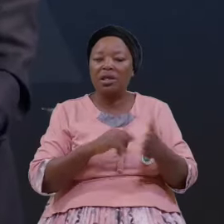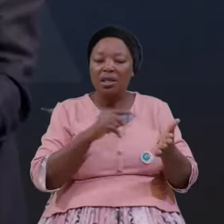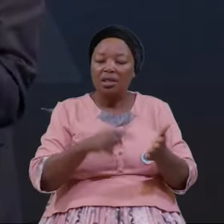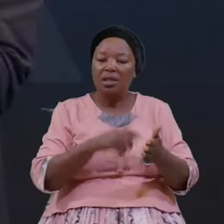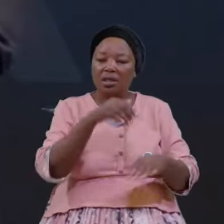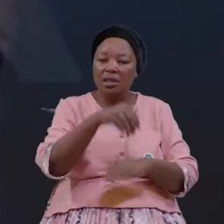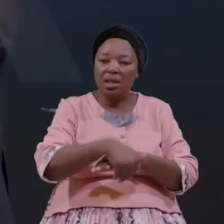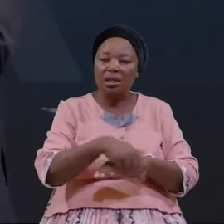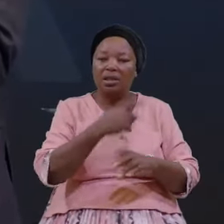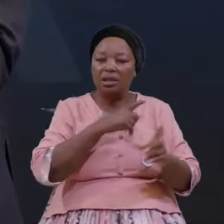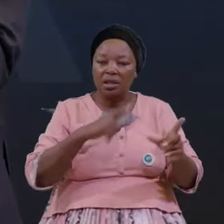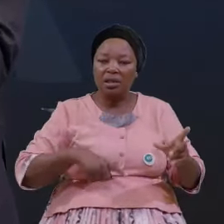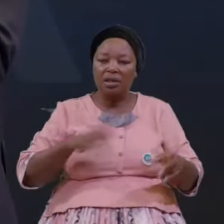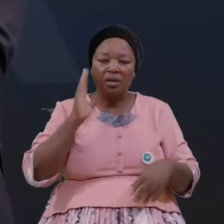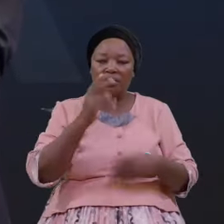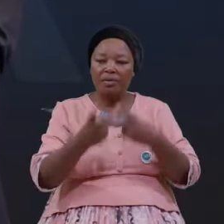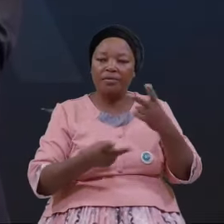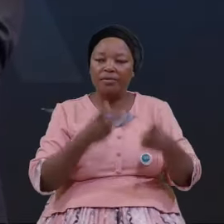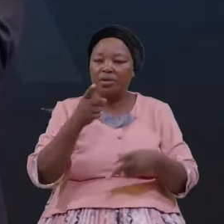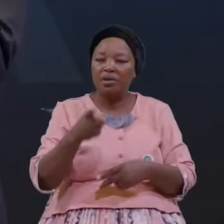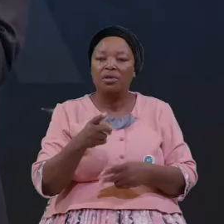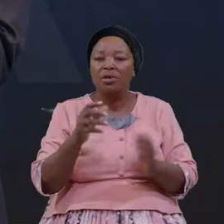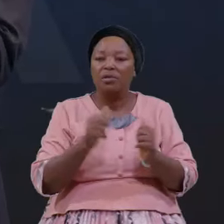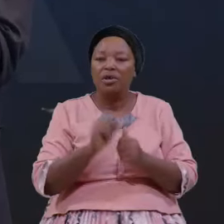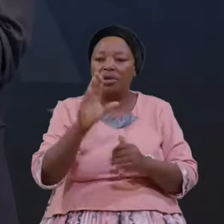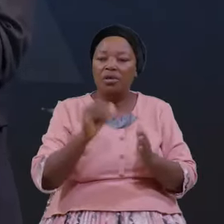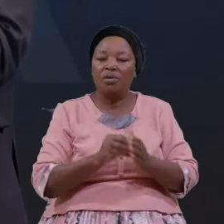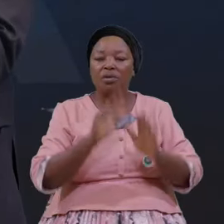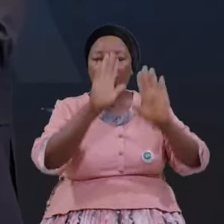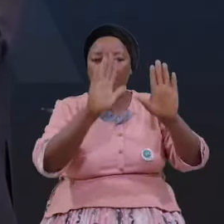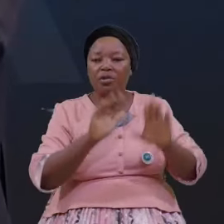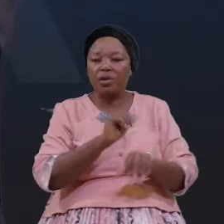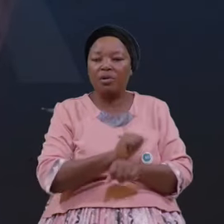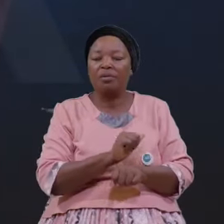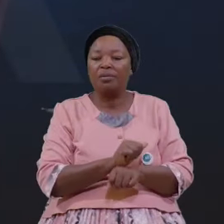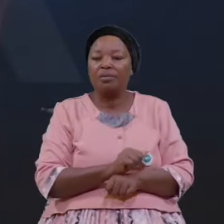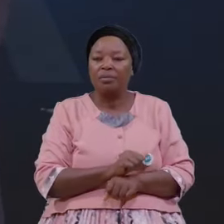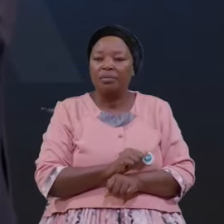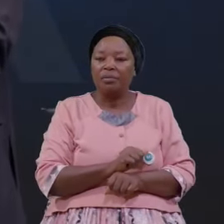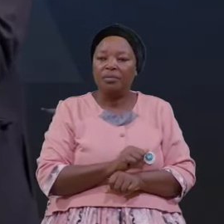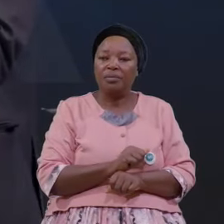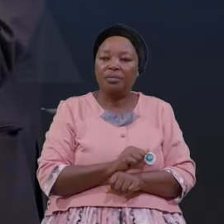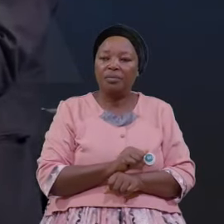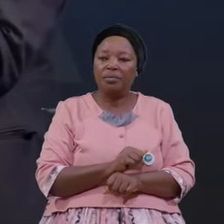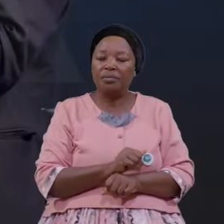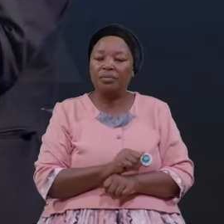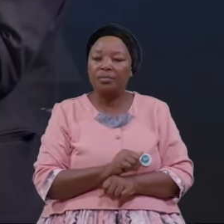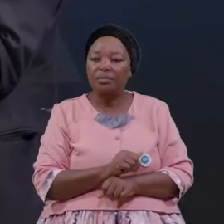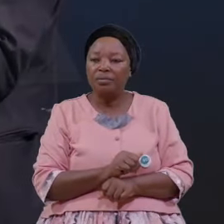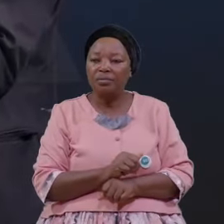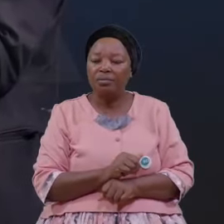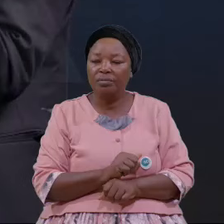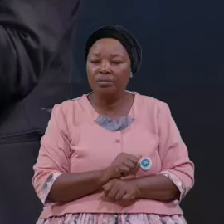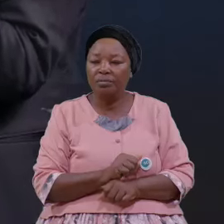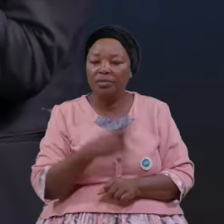miracles, wonders. The Lord is a merciful God. He is visiting us again